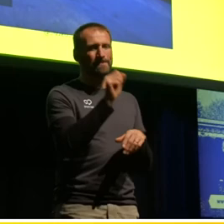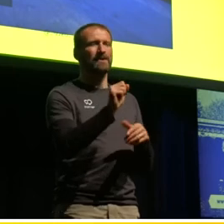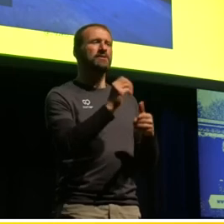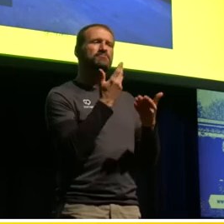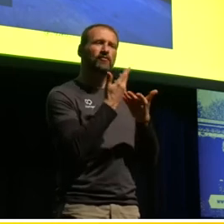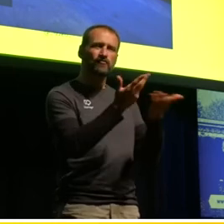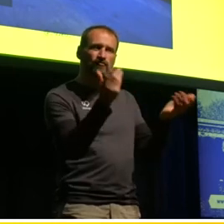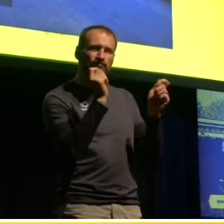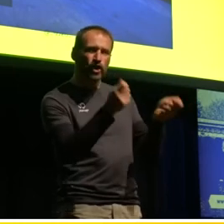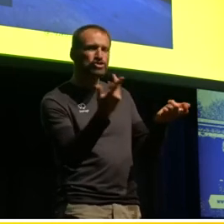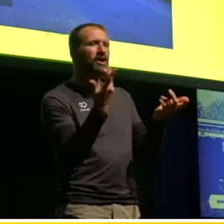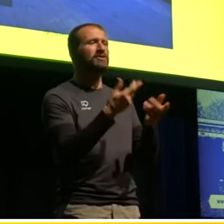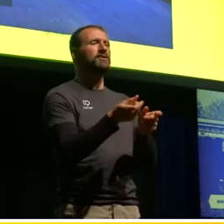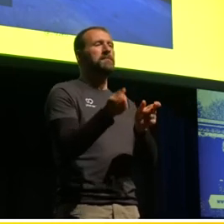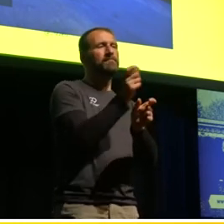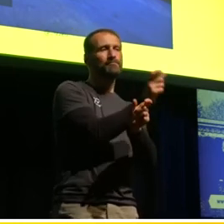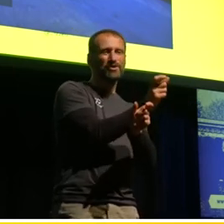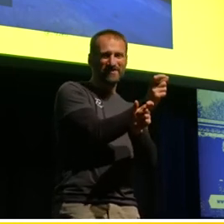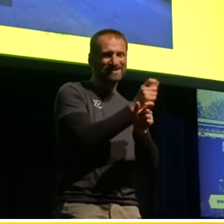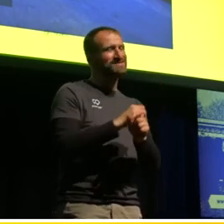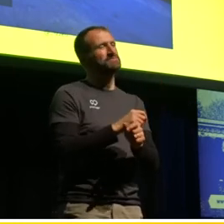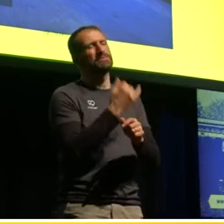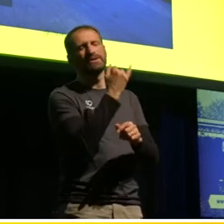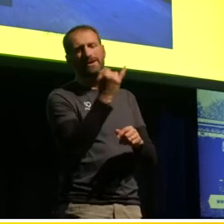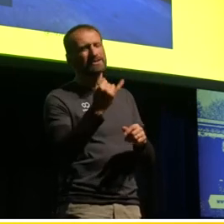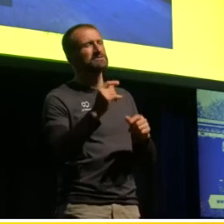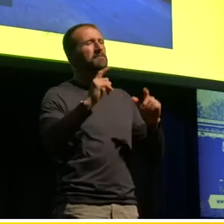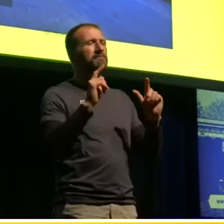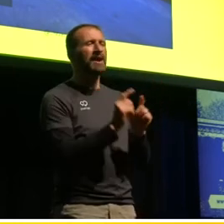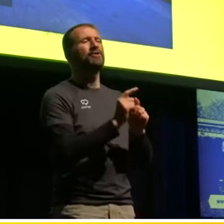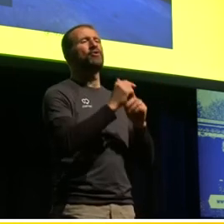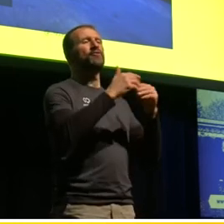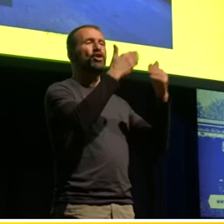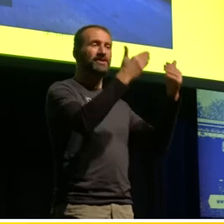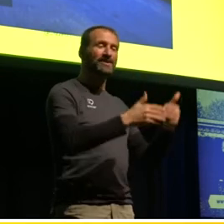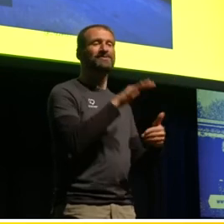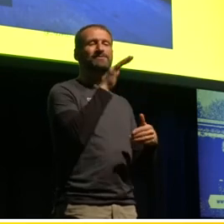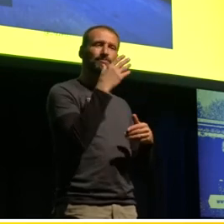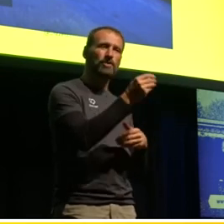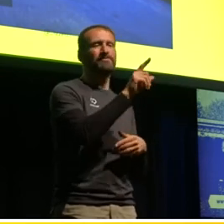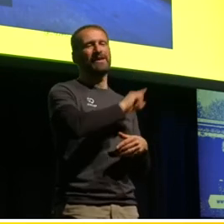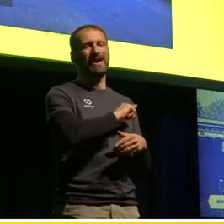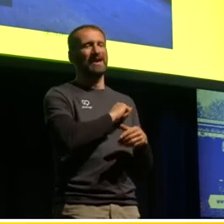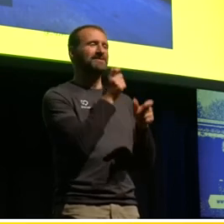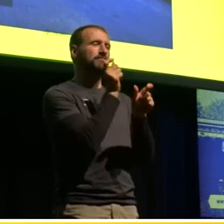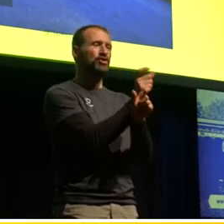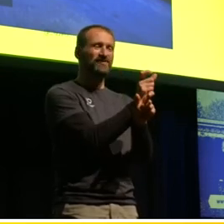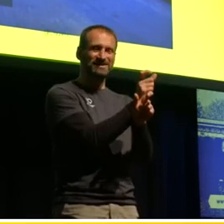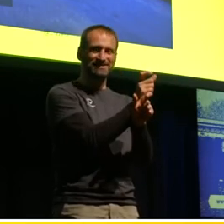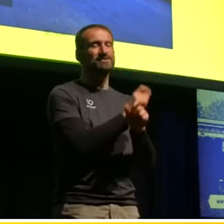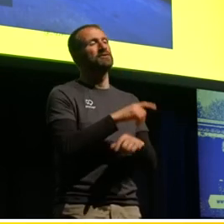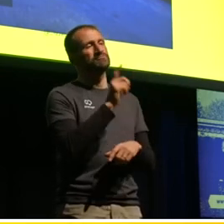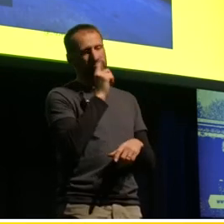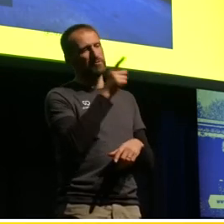know every time or every micro frontend has its own prefix. So when something comes your way, you will always